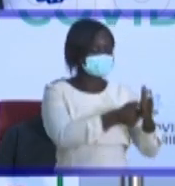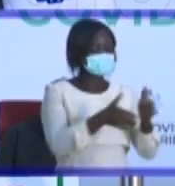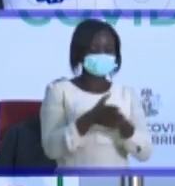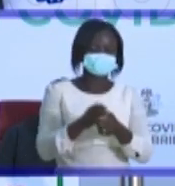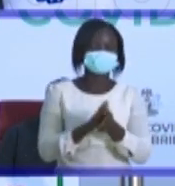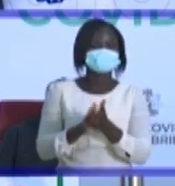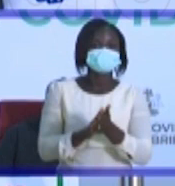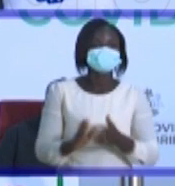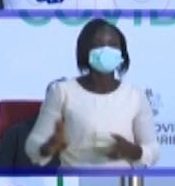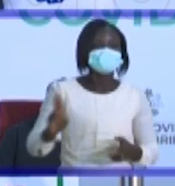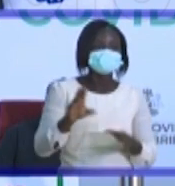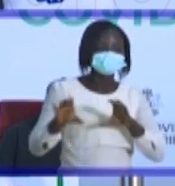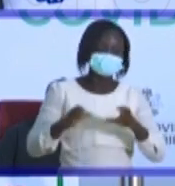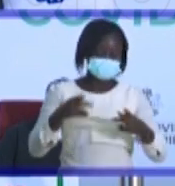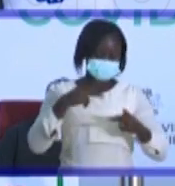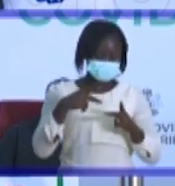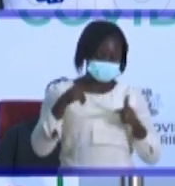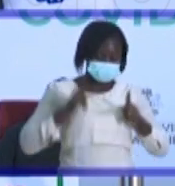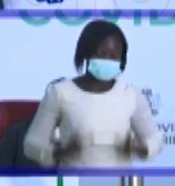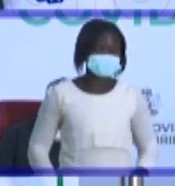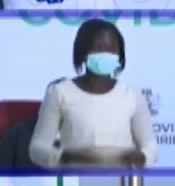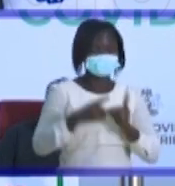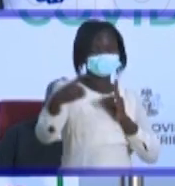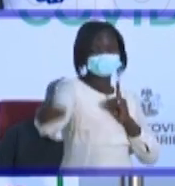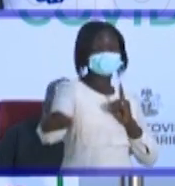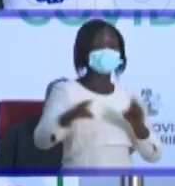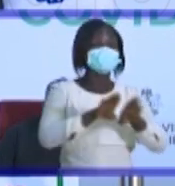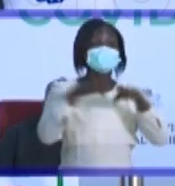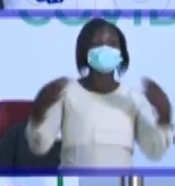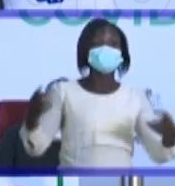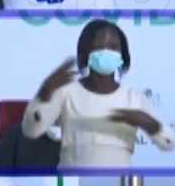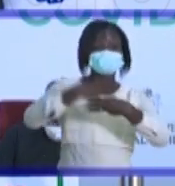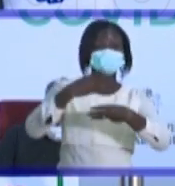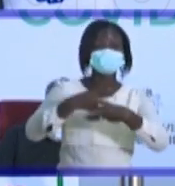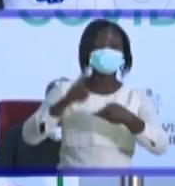Observe physical distancing. Open your windows to let in fresh air